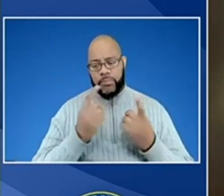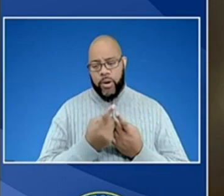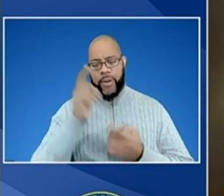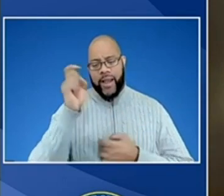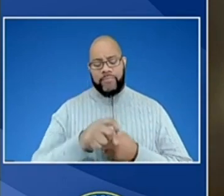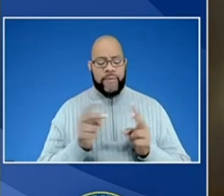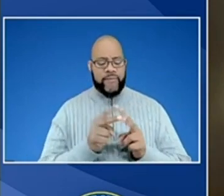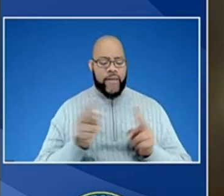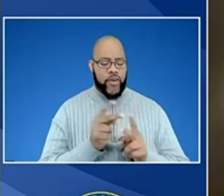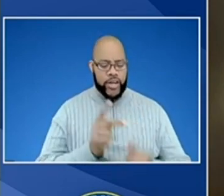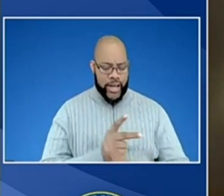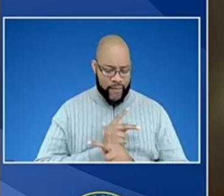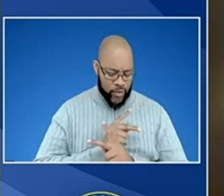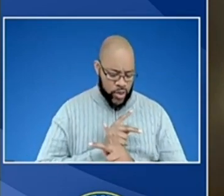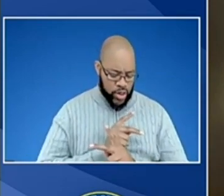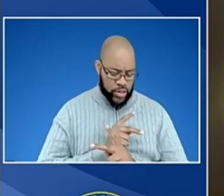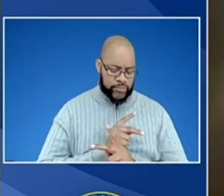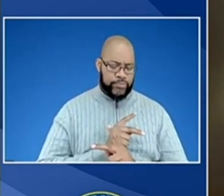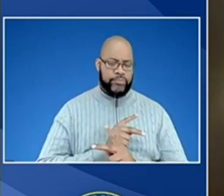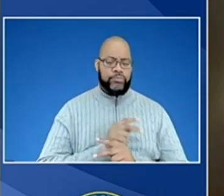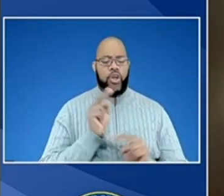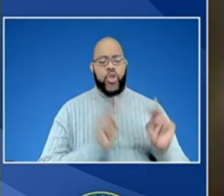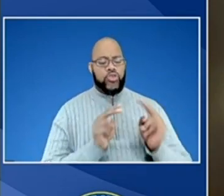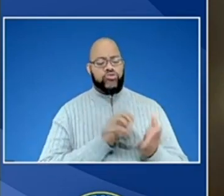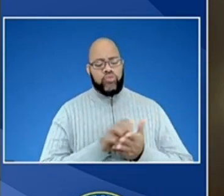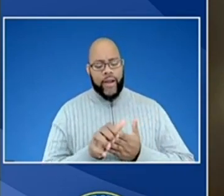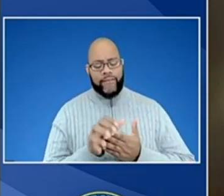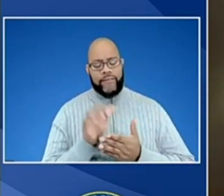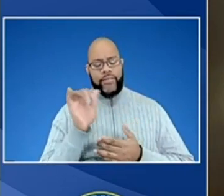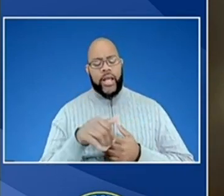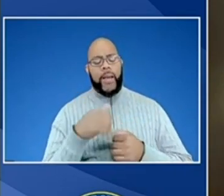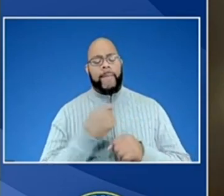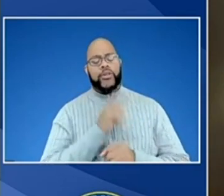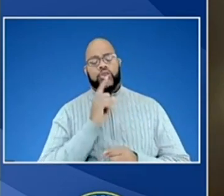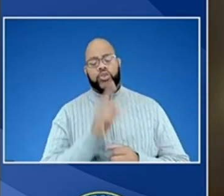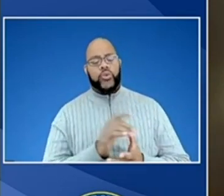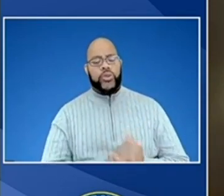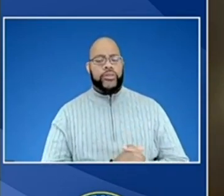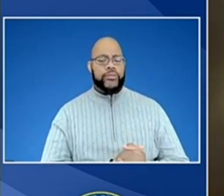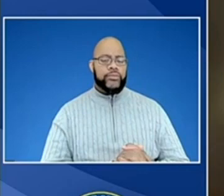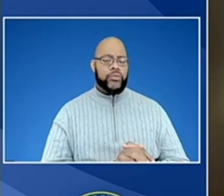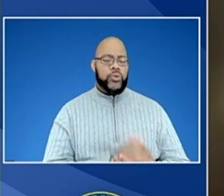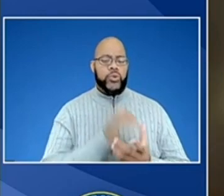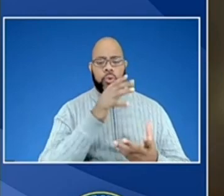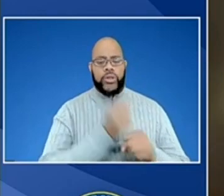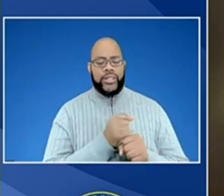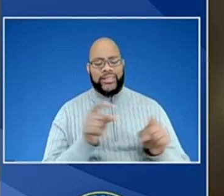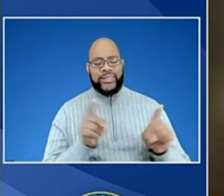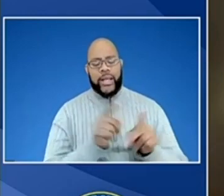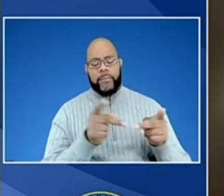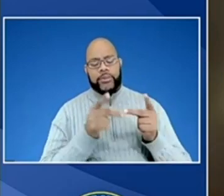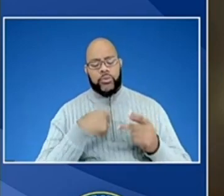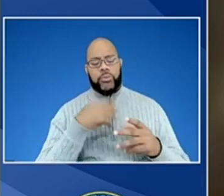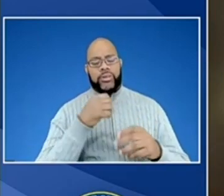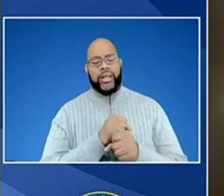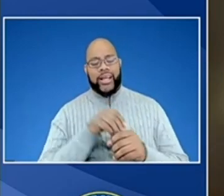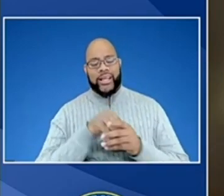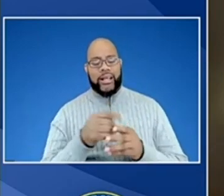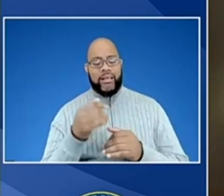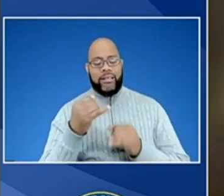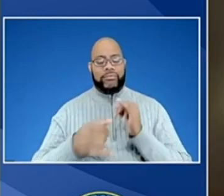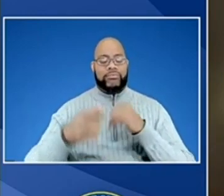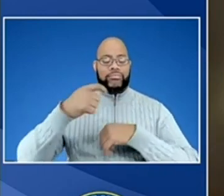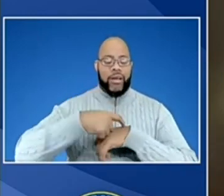very careful in looking at the drafting of this to ensure that we don't get into the same position we got into last